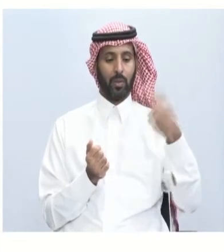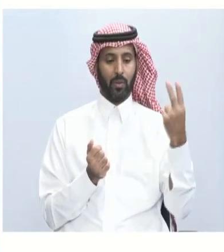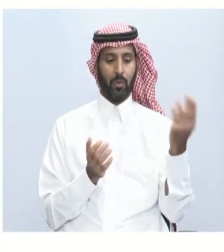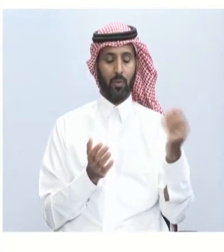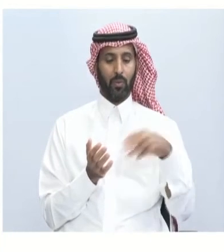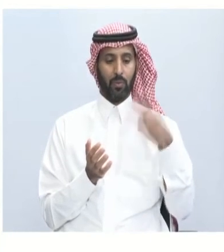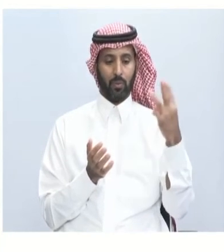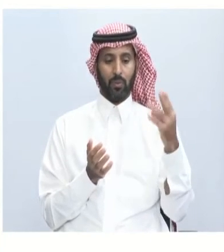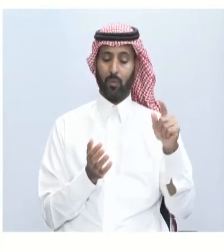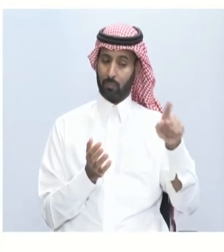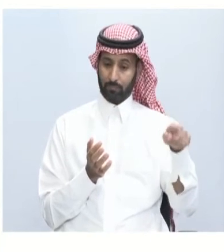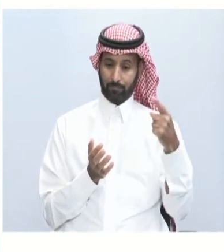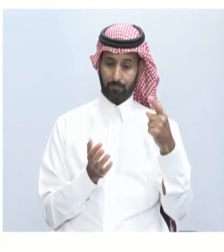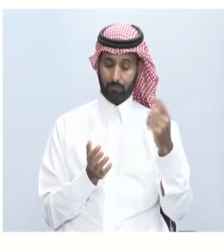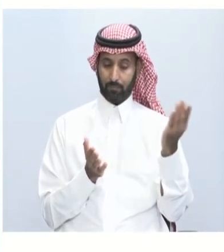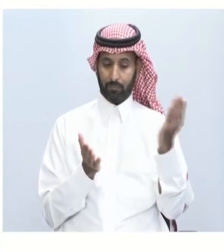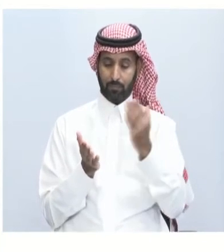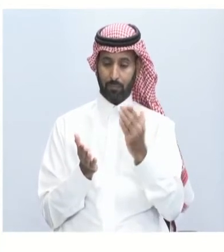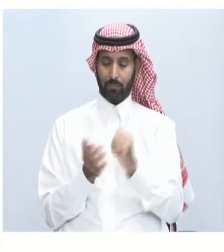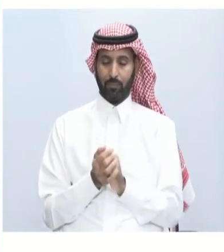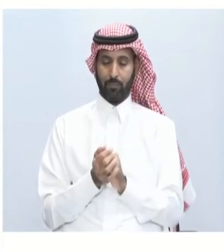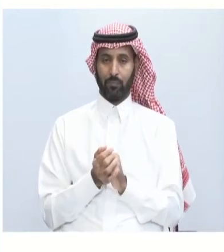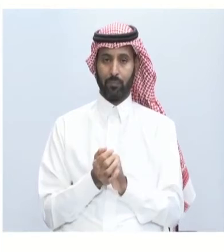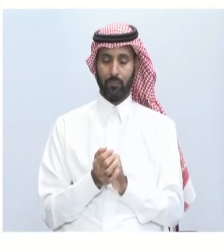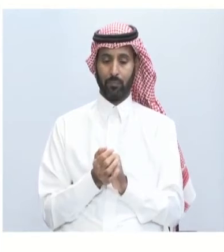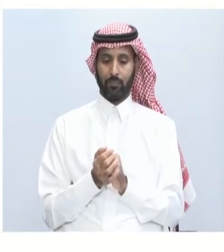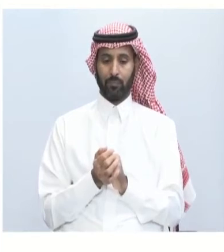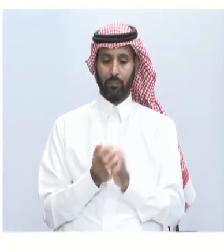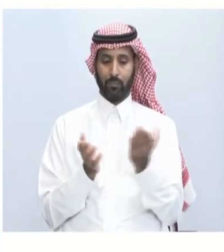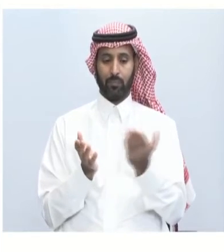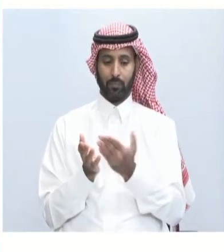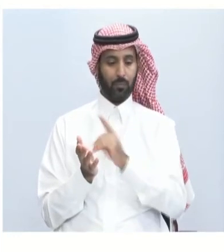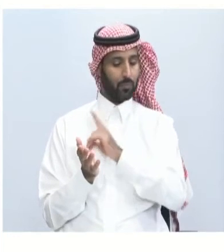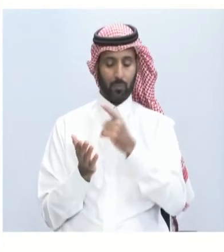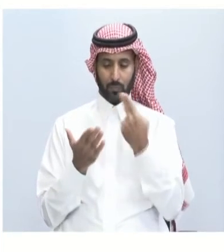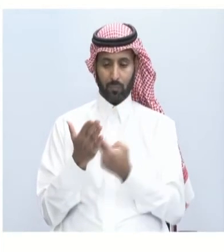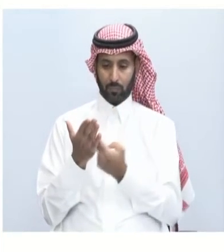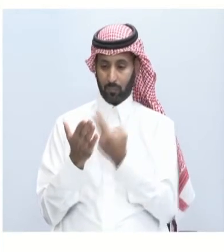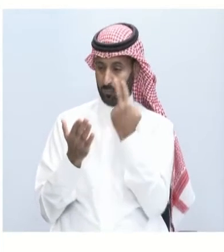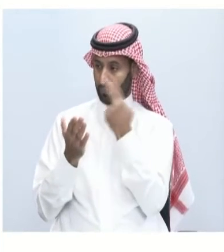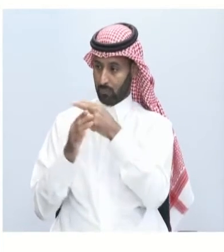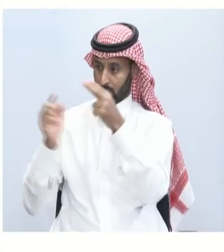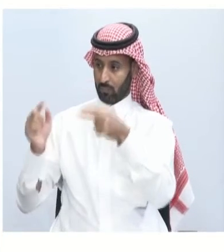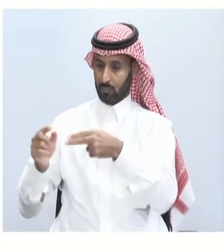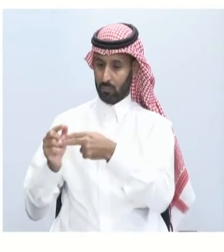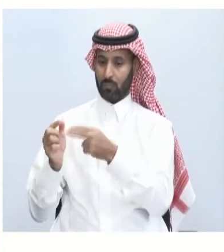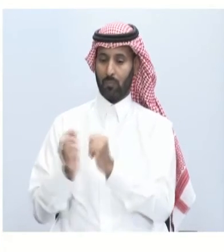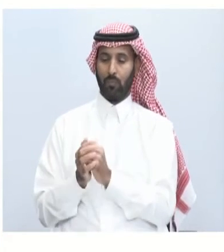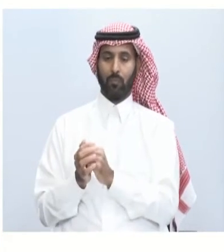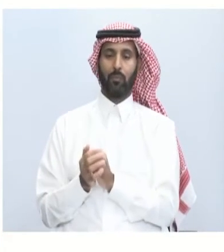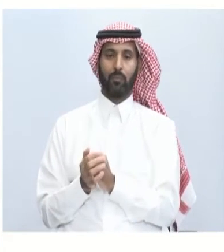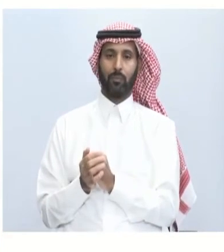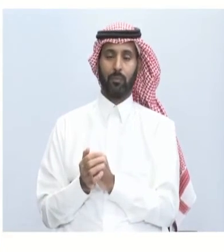say no photographs, but he didn't say welcome to school, and he didn't say look at those